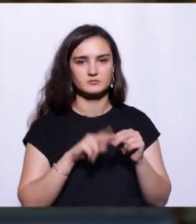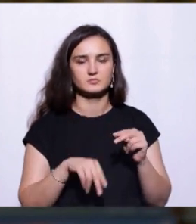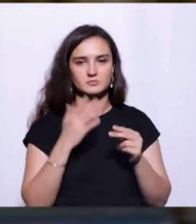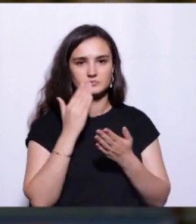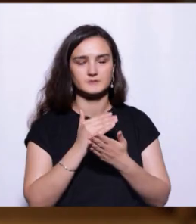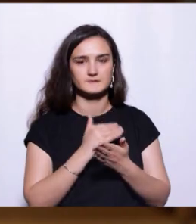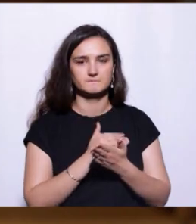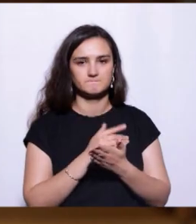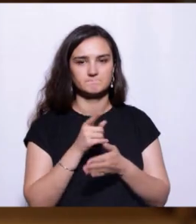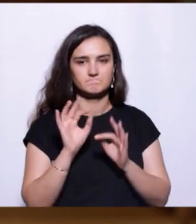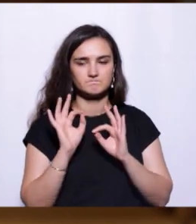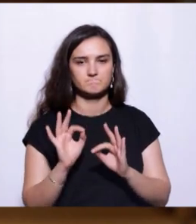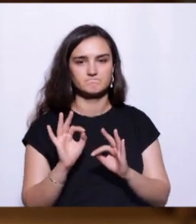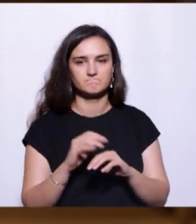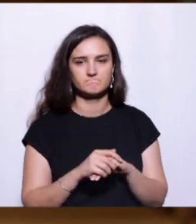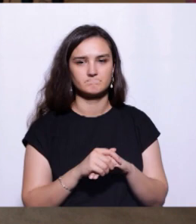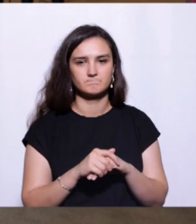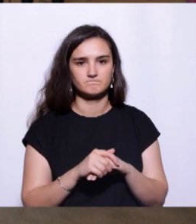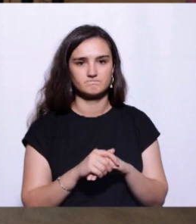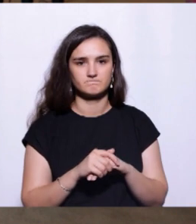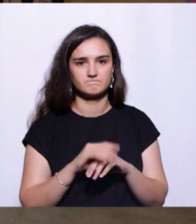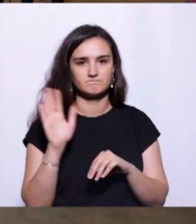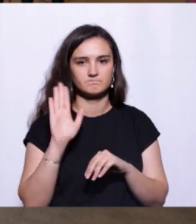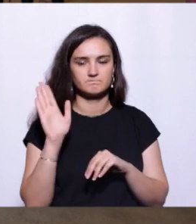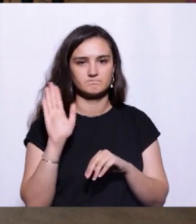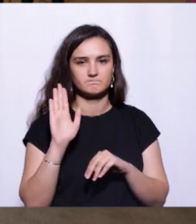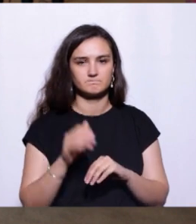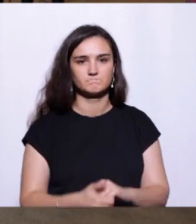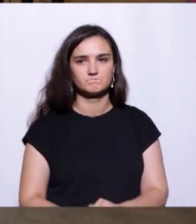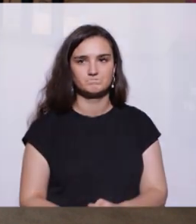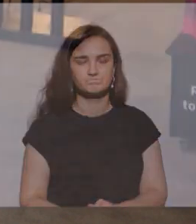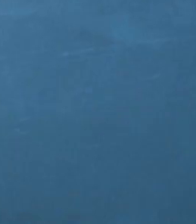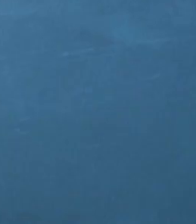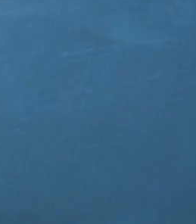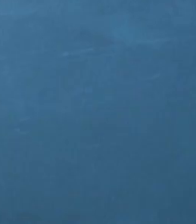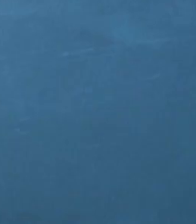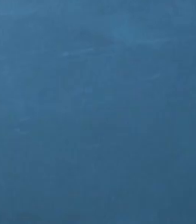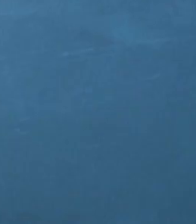of the lesson. You are absolutely right. Bye-bye. Goodbye.